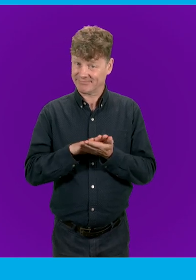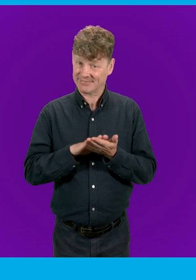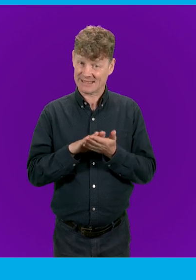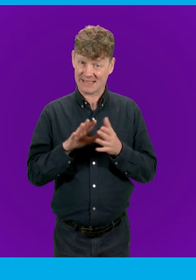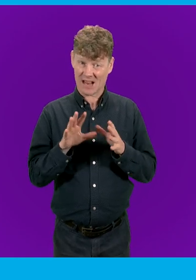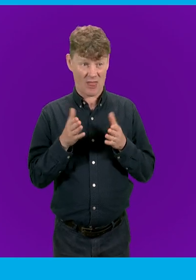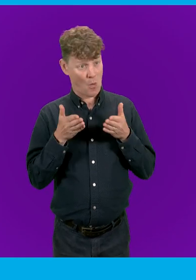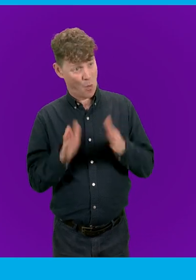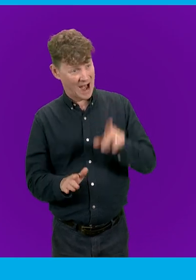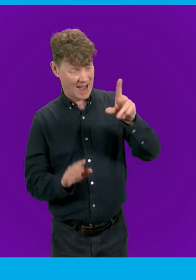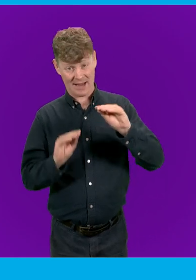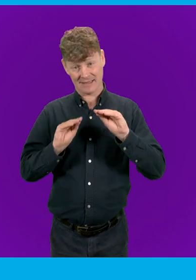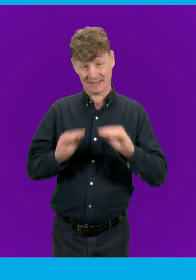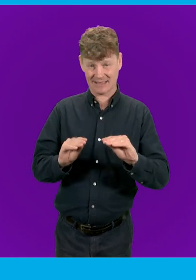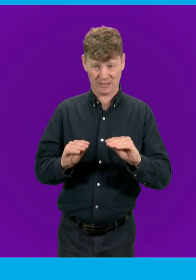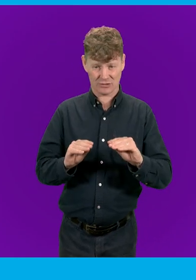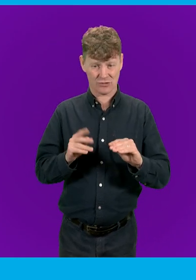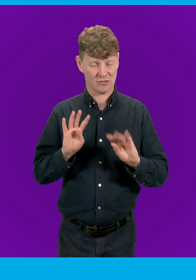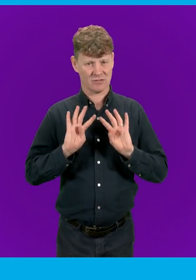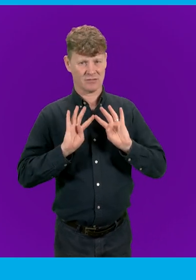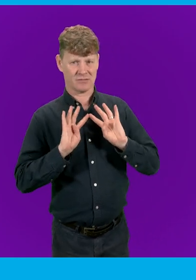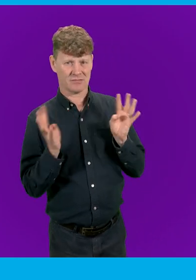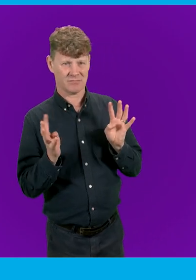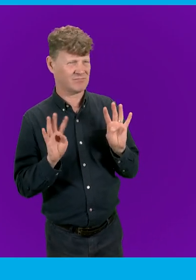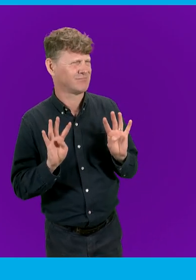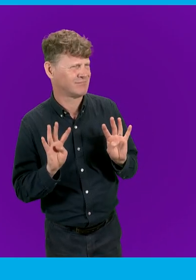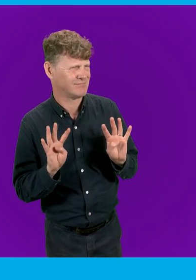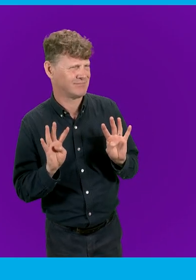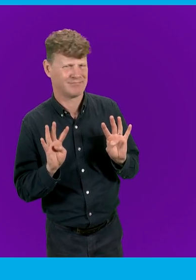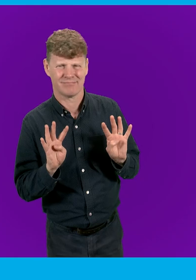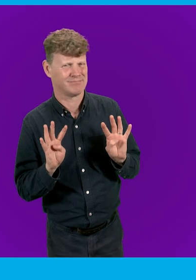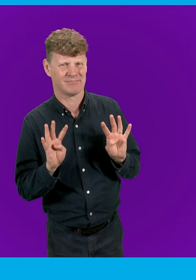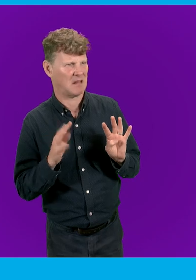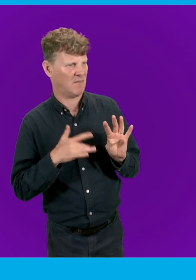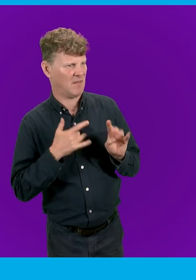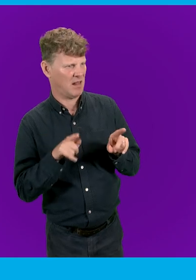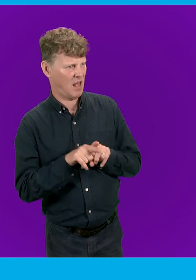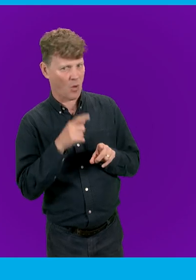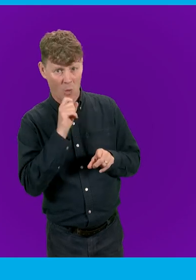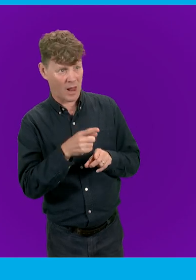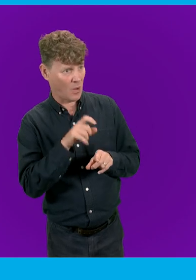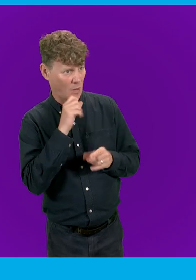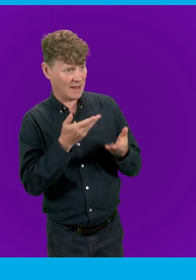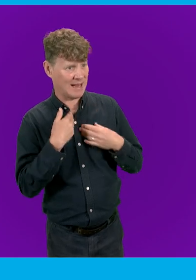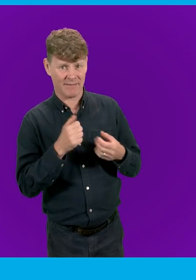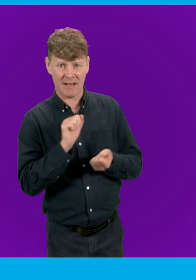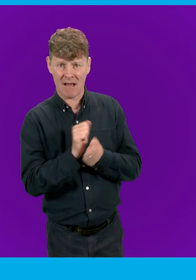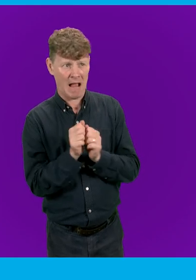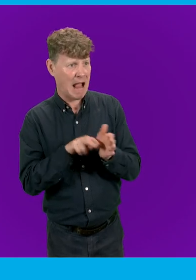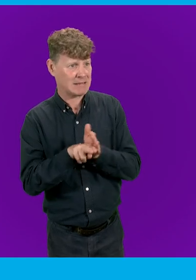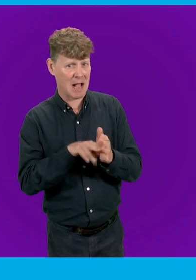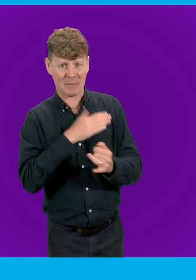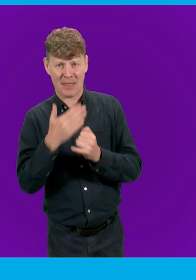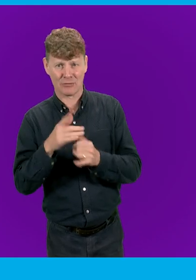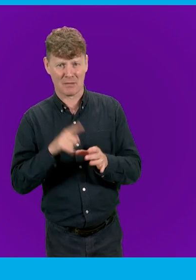it was taught was often like, it felt like you were going to have an exam at the end of the year, so you had to learn these